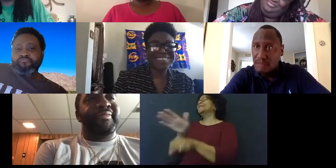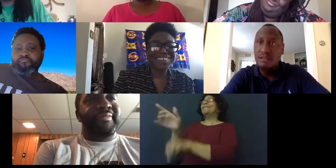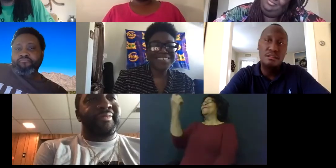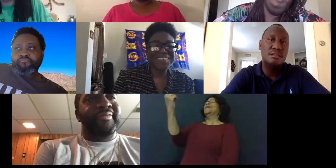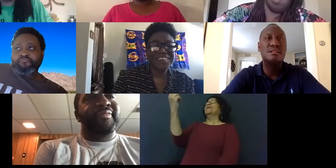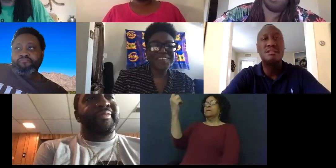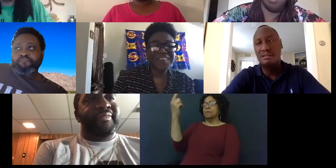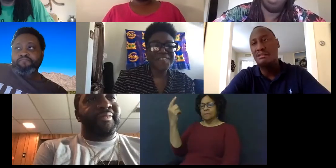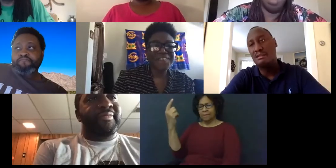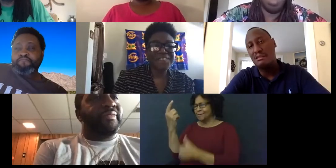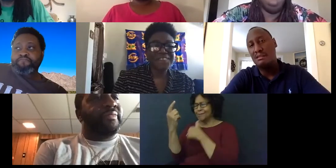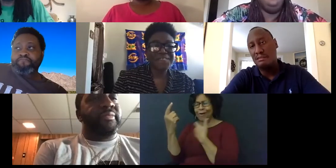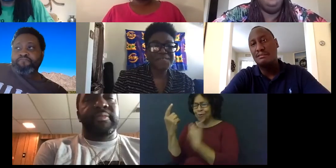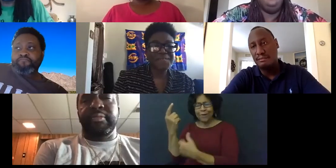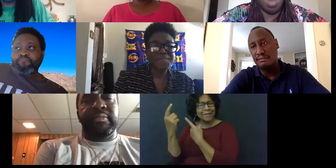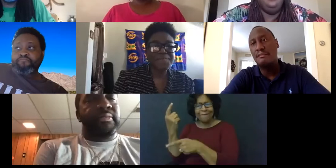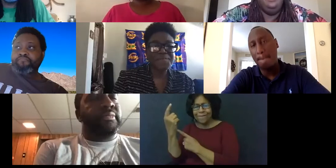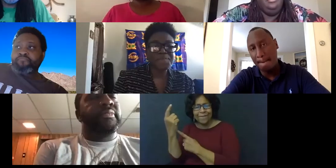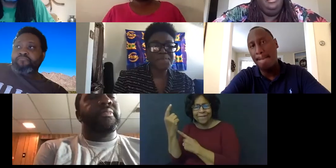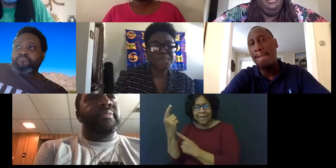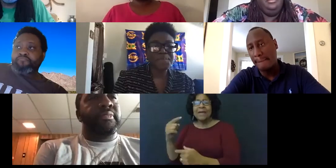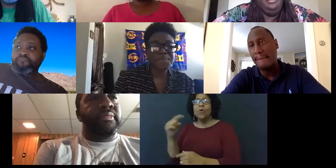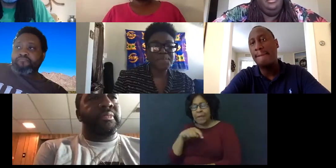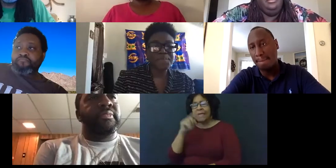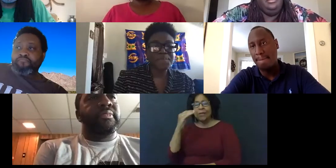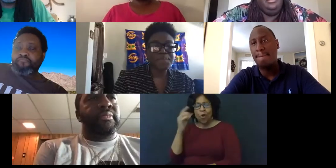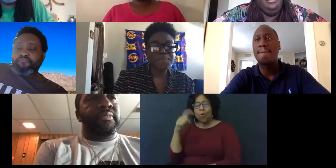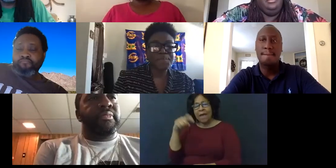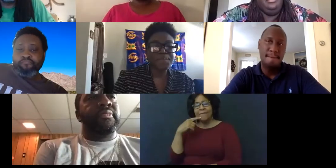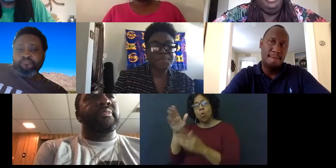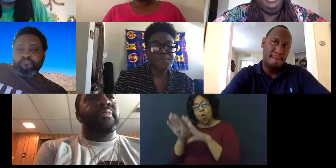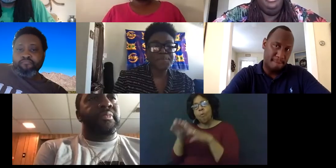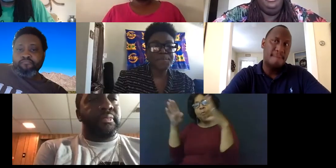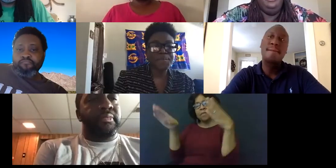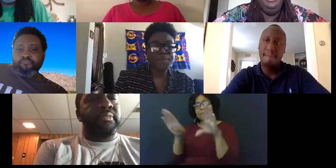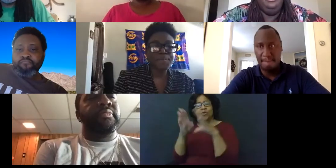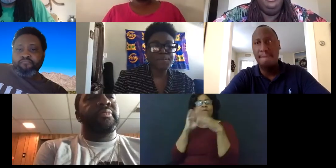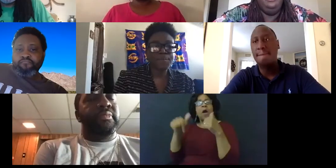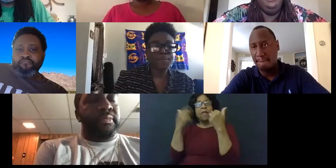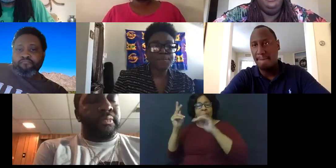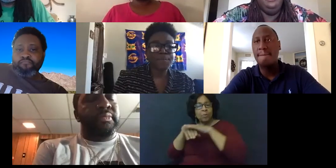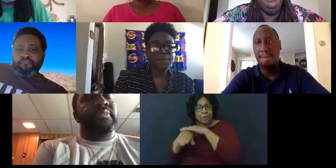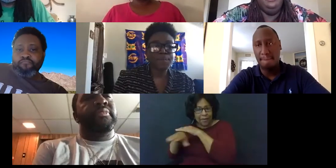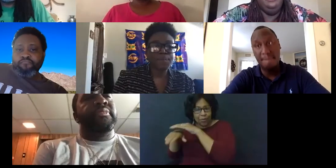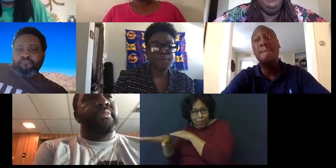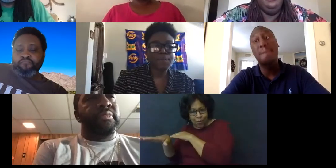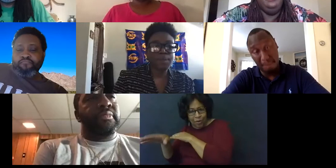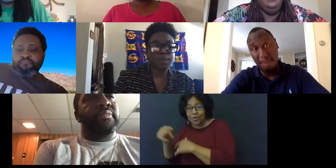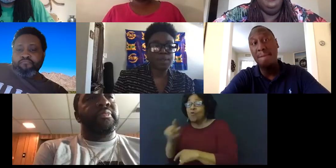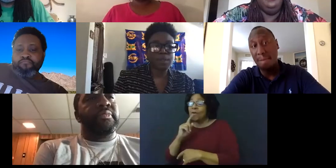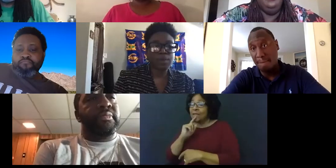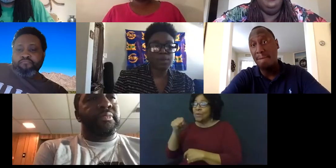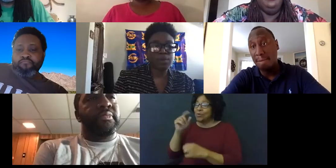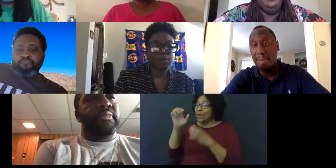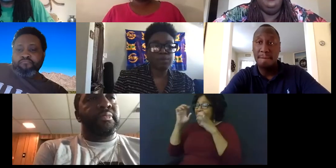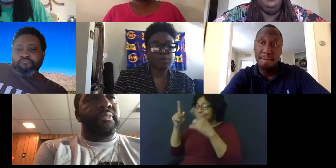okay? That's not good enough. So we know we have to open up the door for others. So I think that we need to really